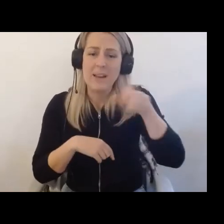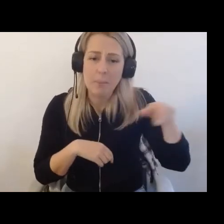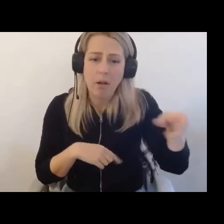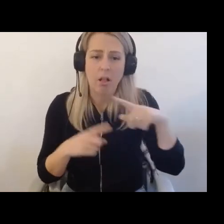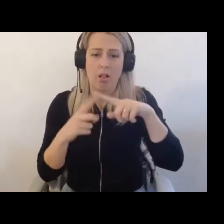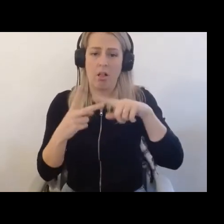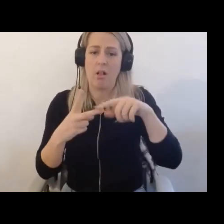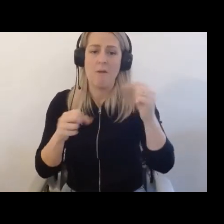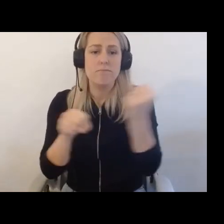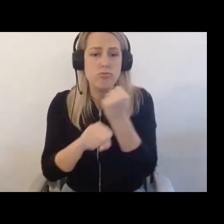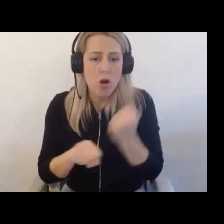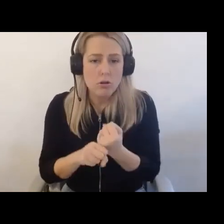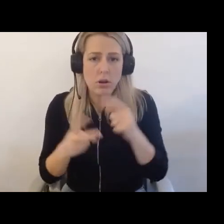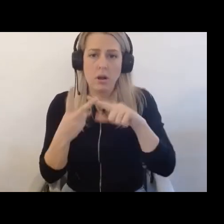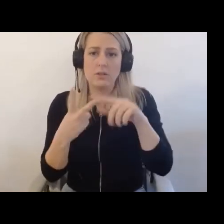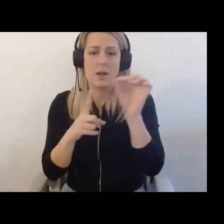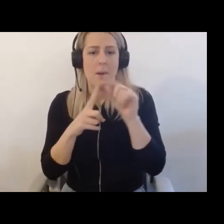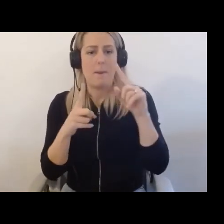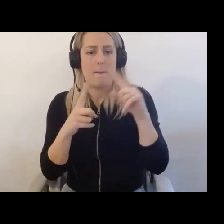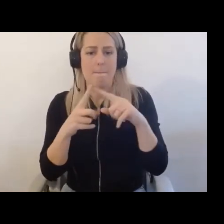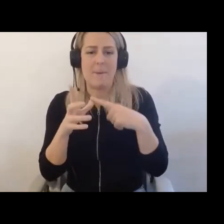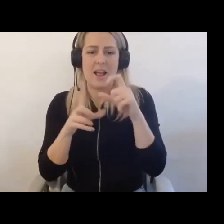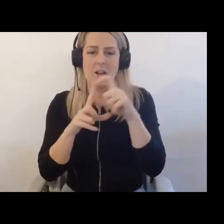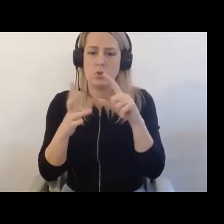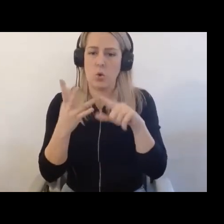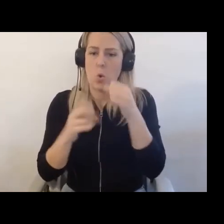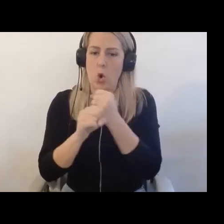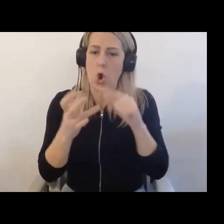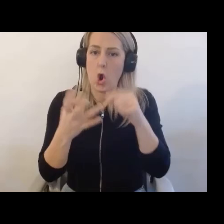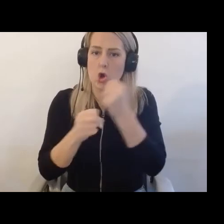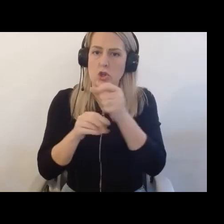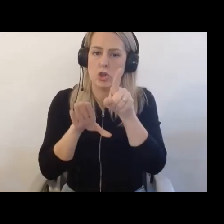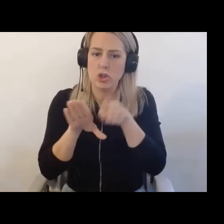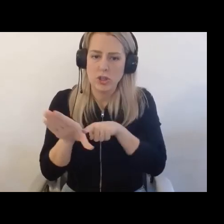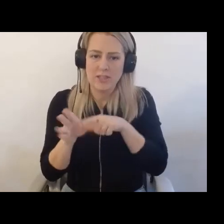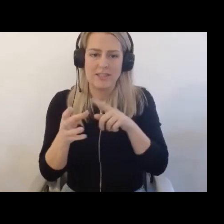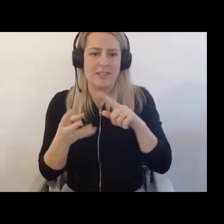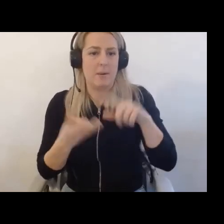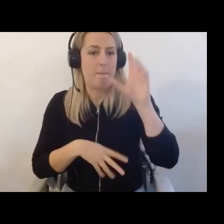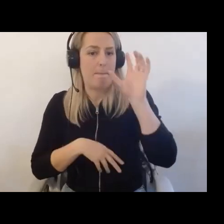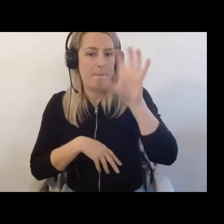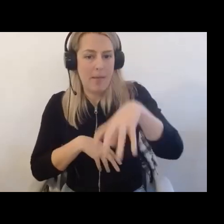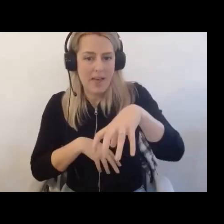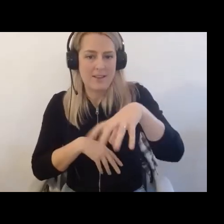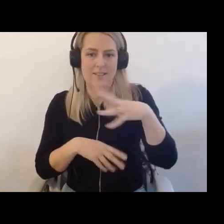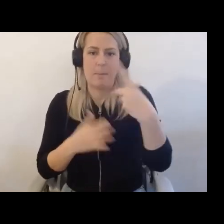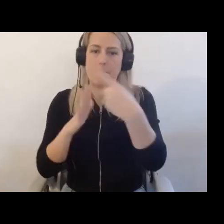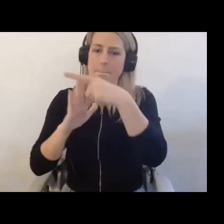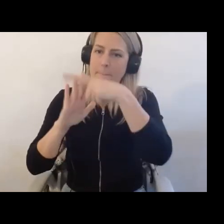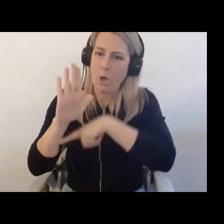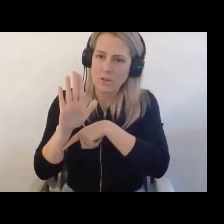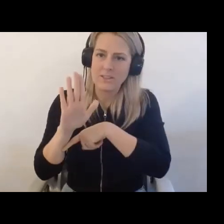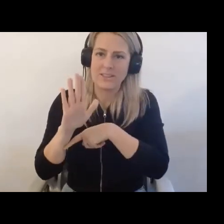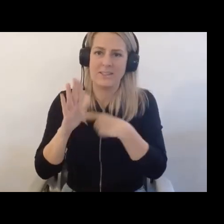pedagogy, policy, place, and provision. So allow me to consider these